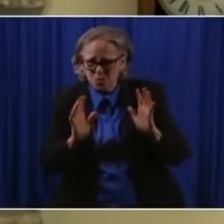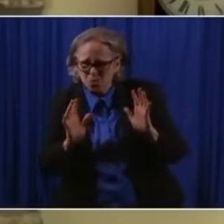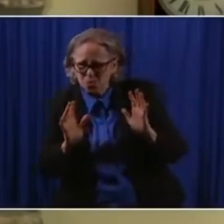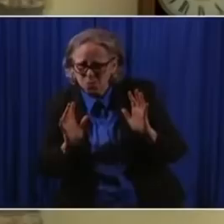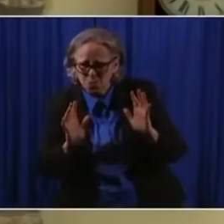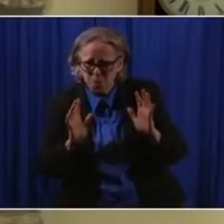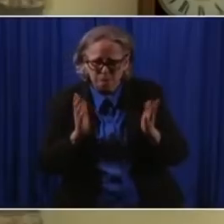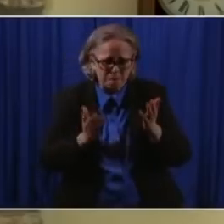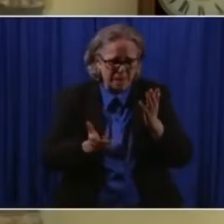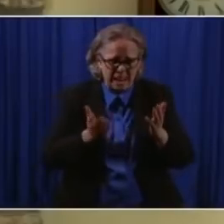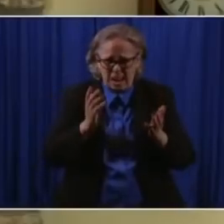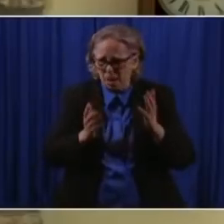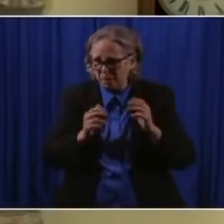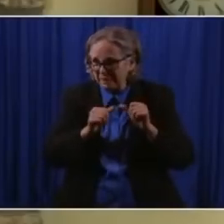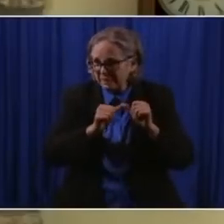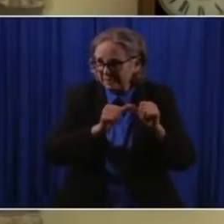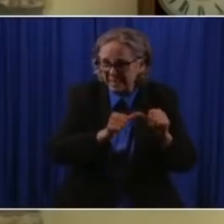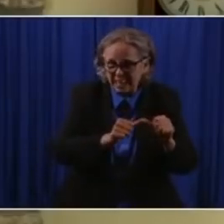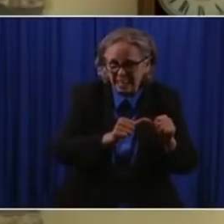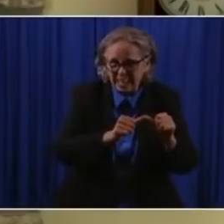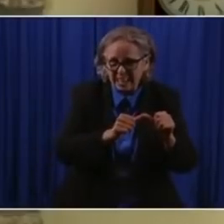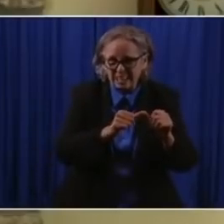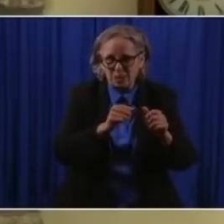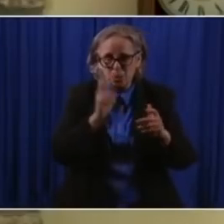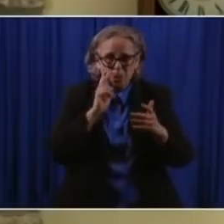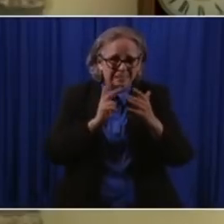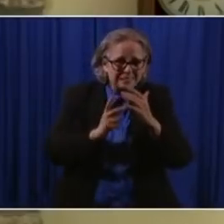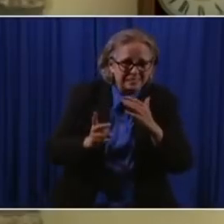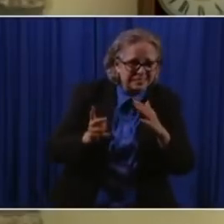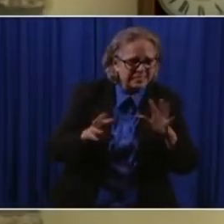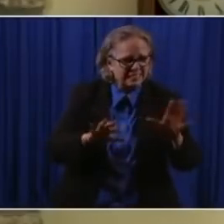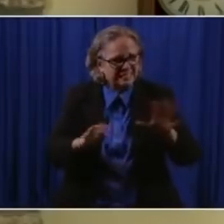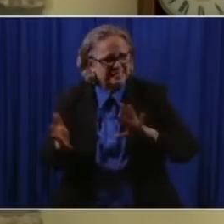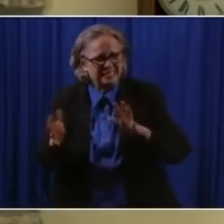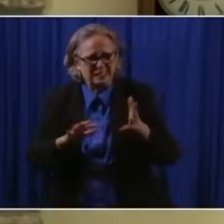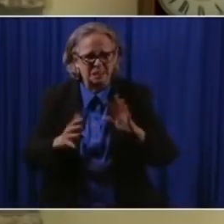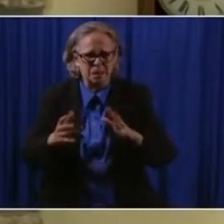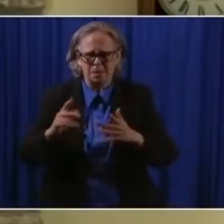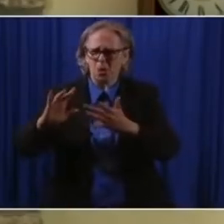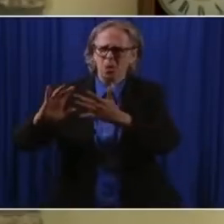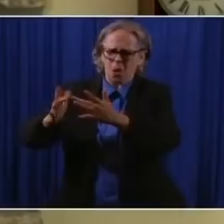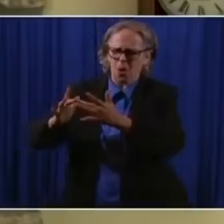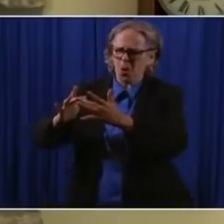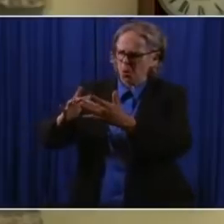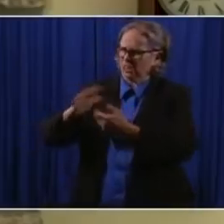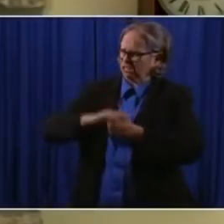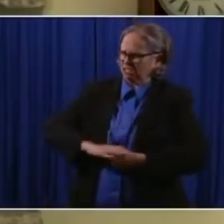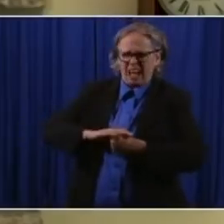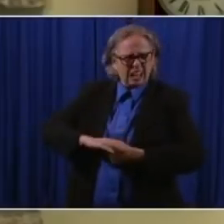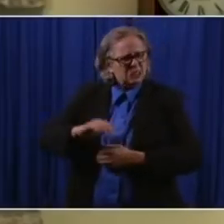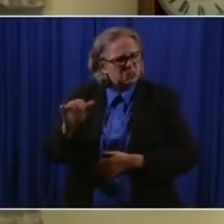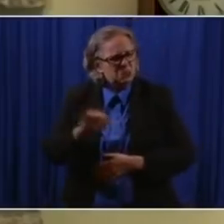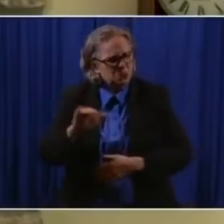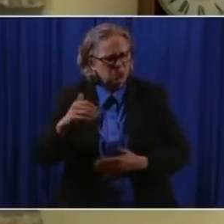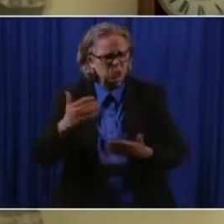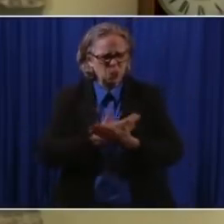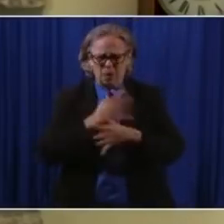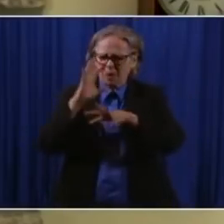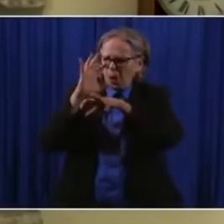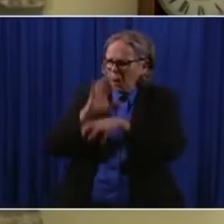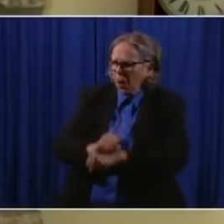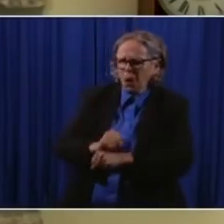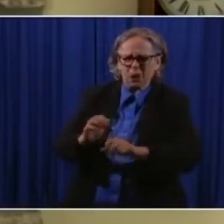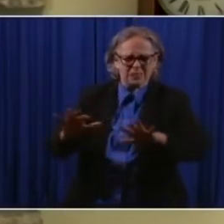But also, if you're doing it remote, that's got to be a tension too. That's got to be something to get used to. So, thank you. Thanks